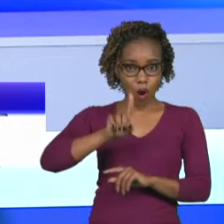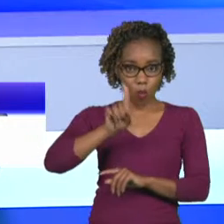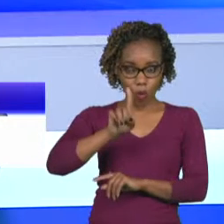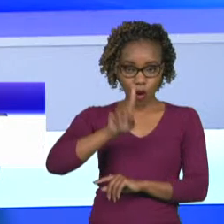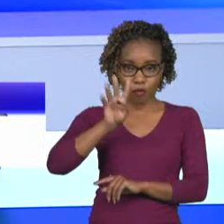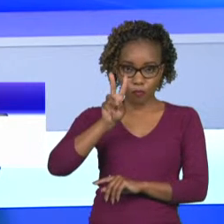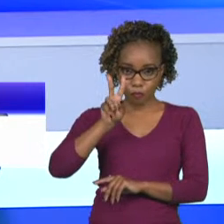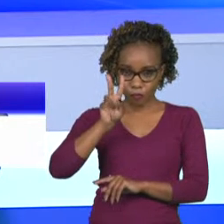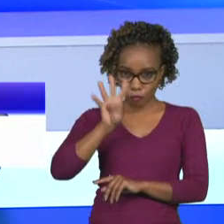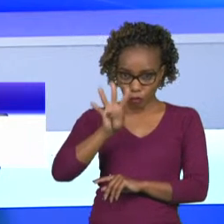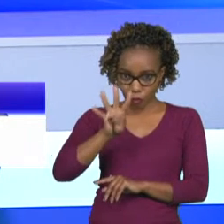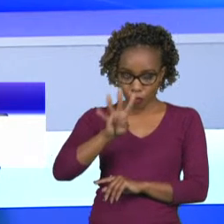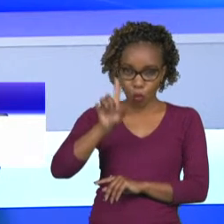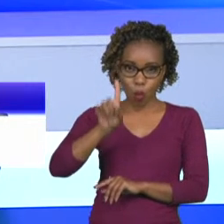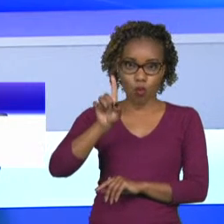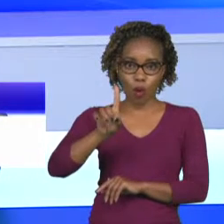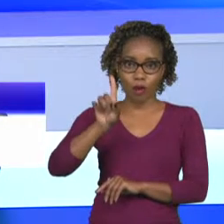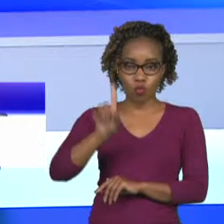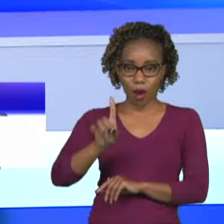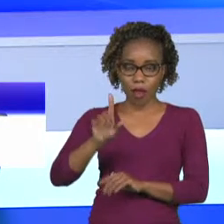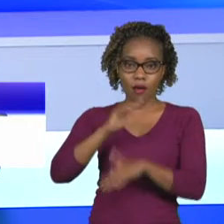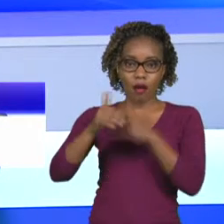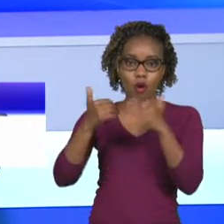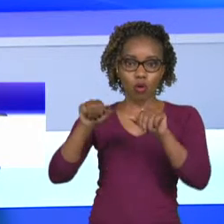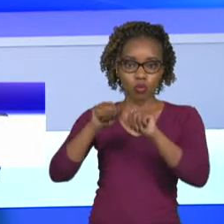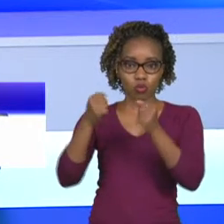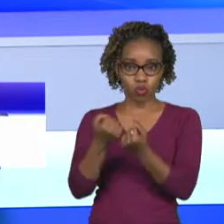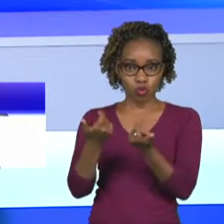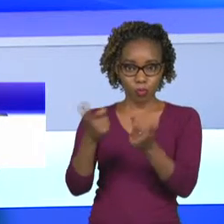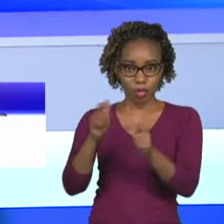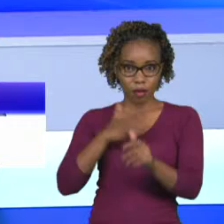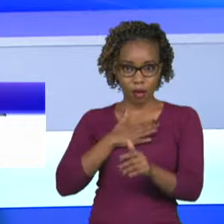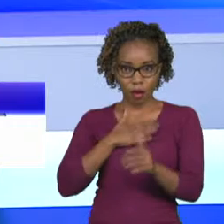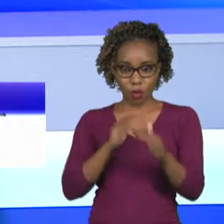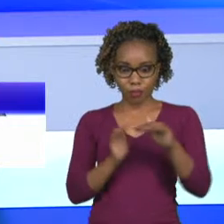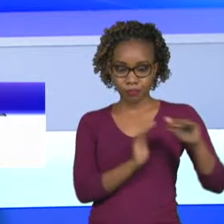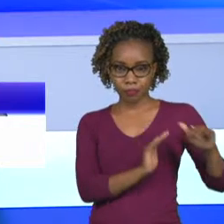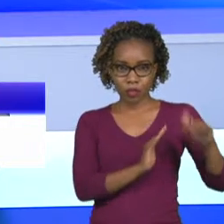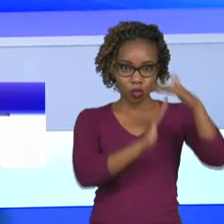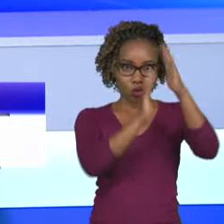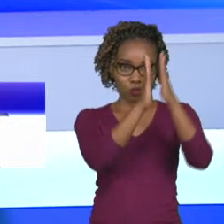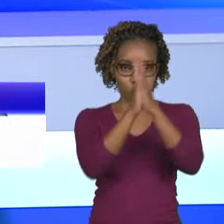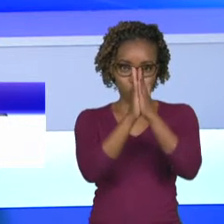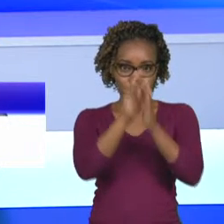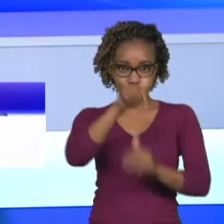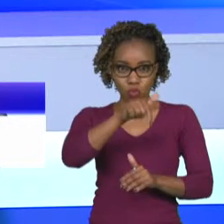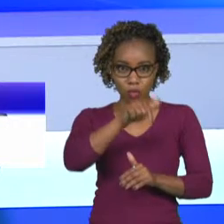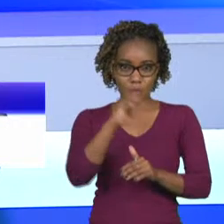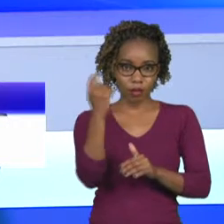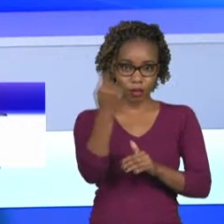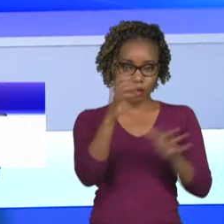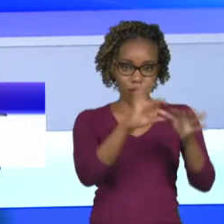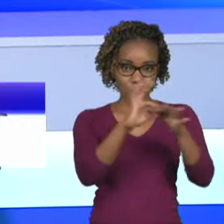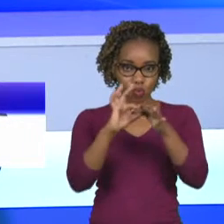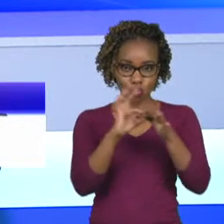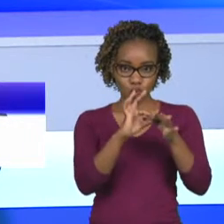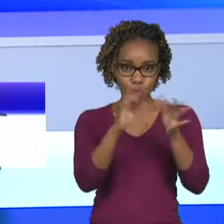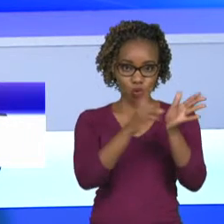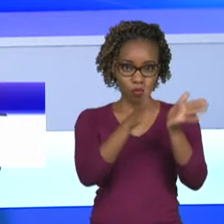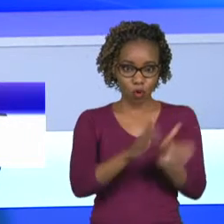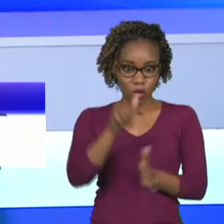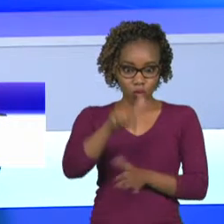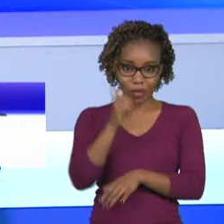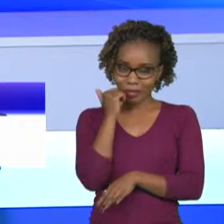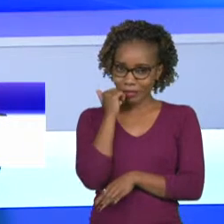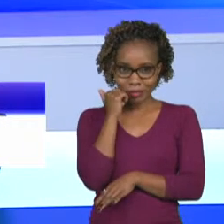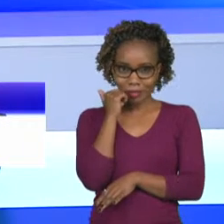Lincoln Ombogo and at Switch TV Kenya and all our social media handles. On to the top stories tonight. The Kenya Union of Clinical Officers has today mourned